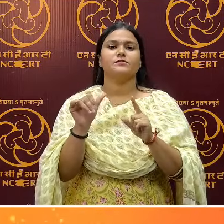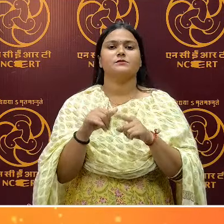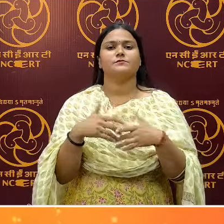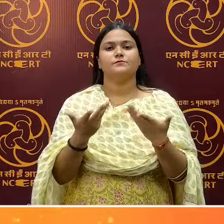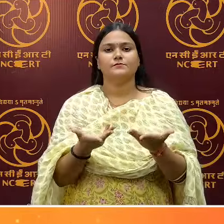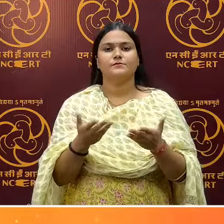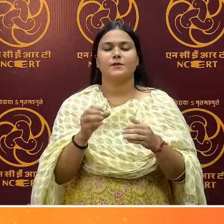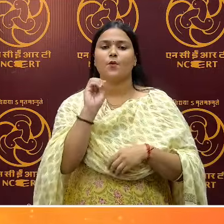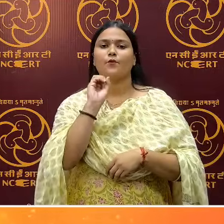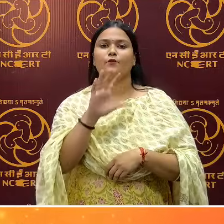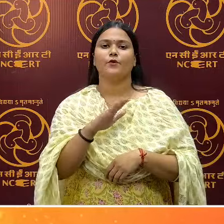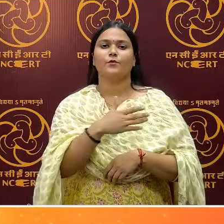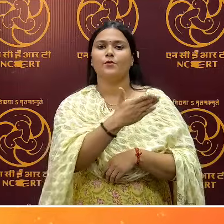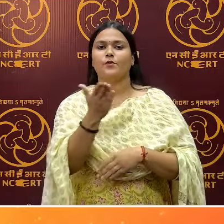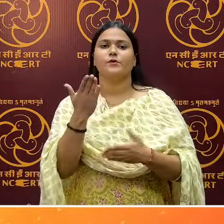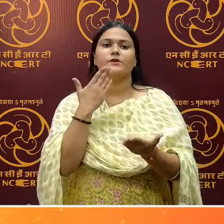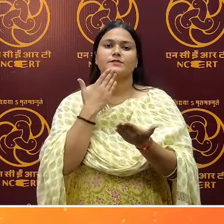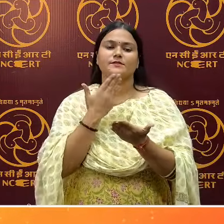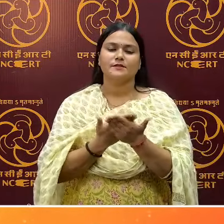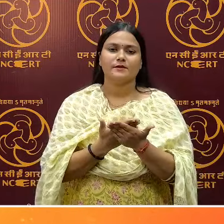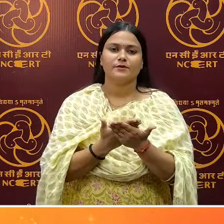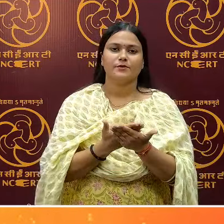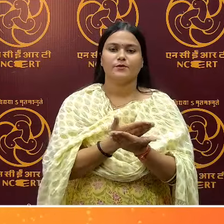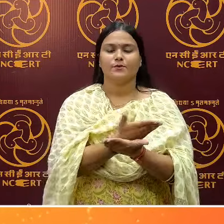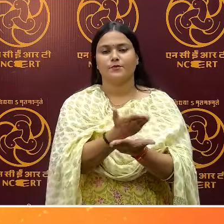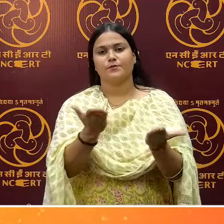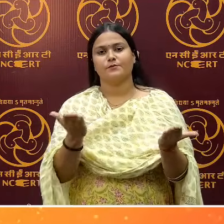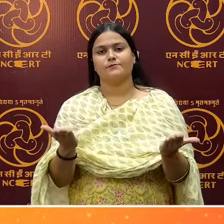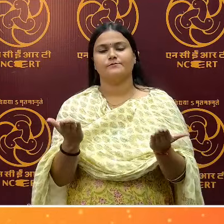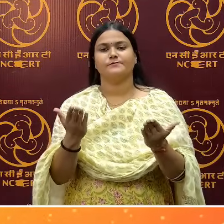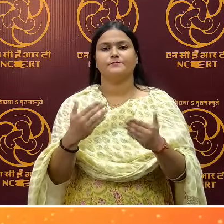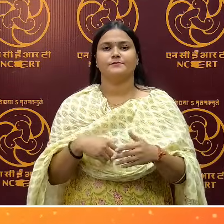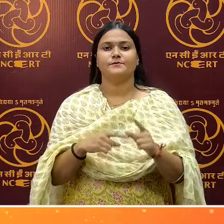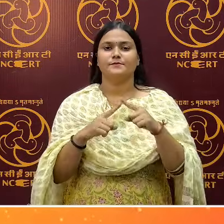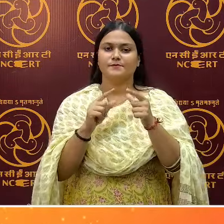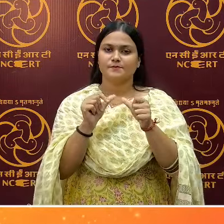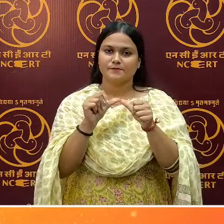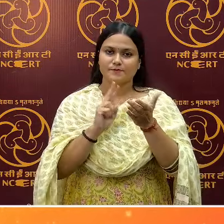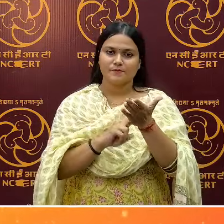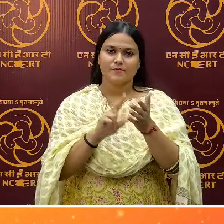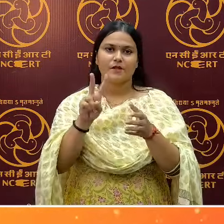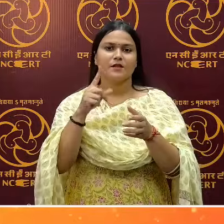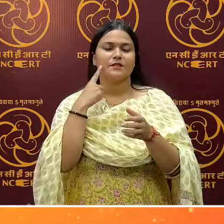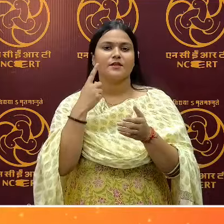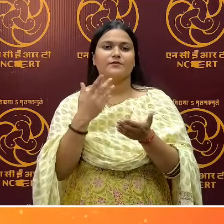this information, thank you so much, and I'm Tanvi Khurana. I'll